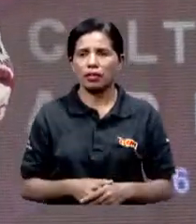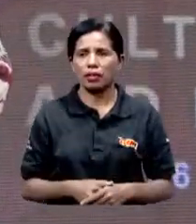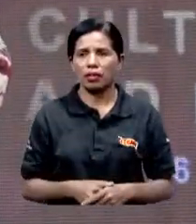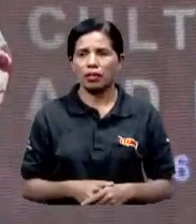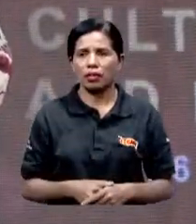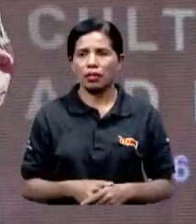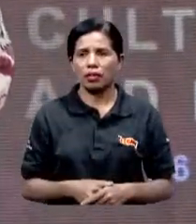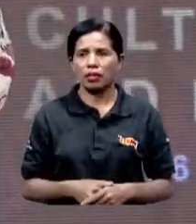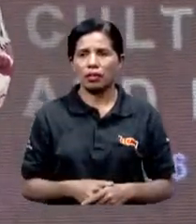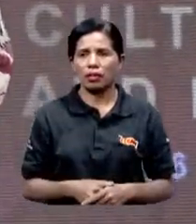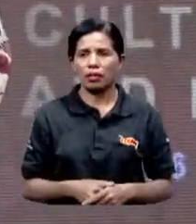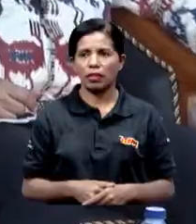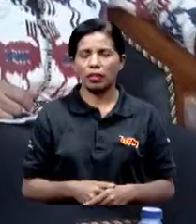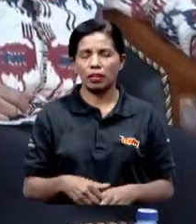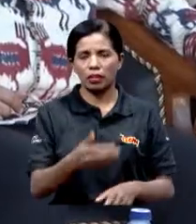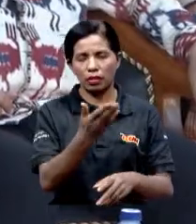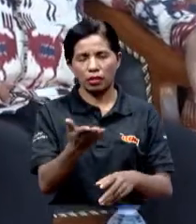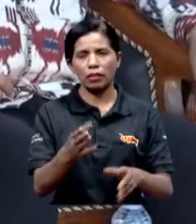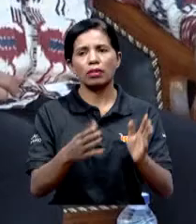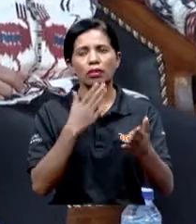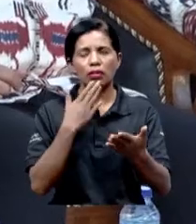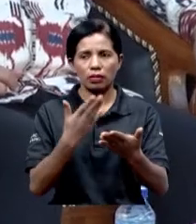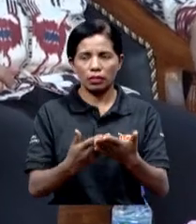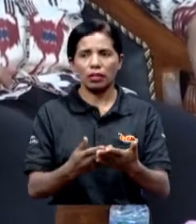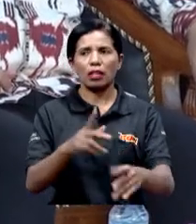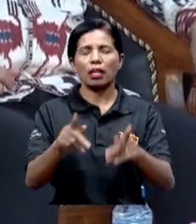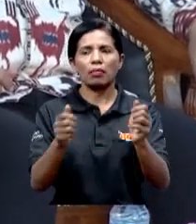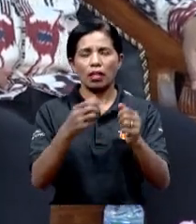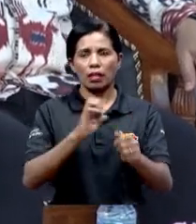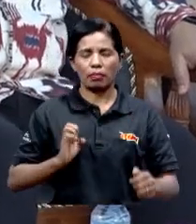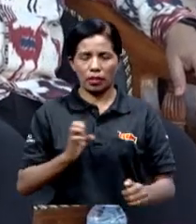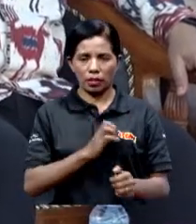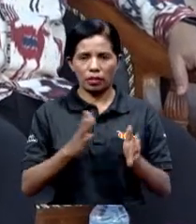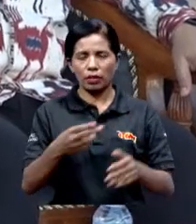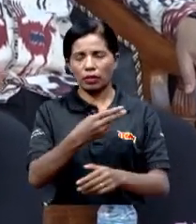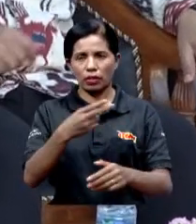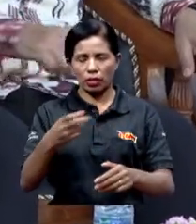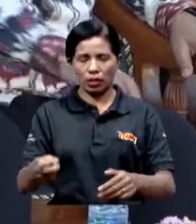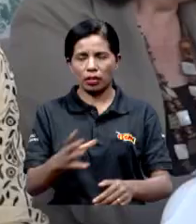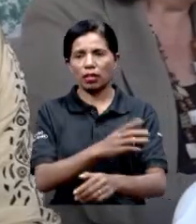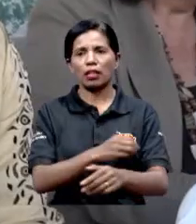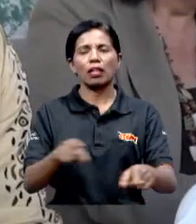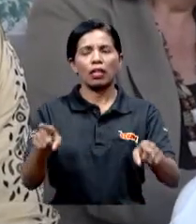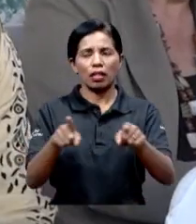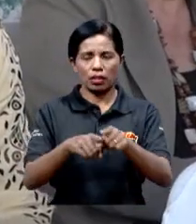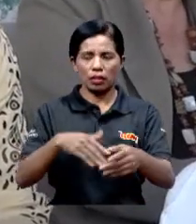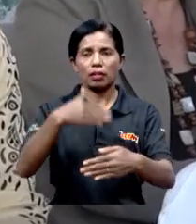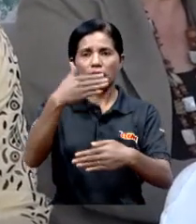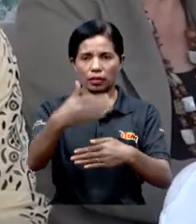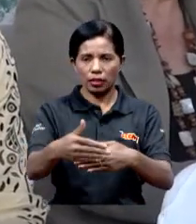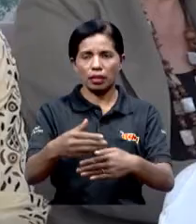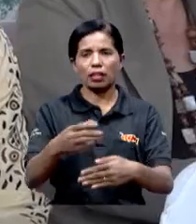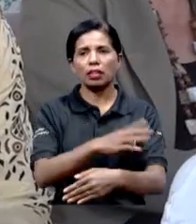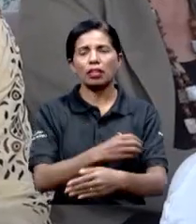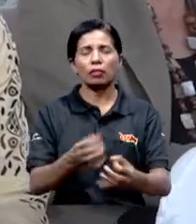you could preserve it. Embaixador Indonésia e Timor-Leste afirma, evento refere no dar partida atualmente